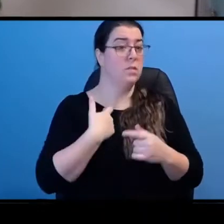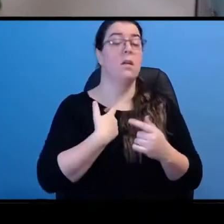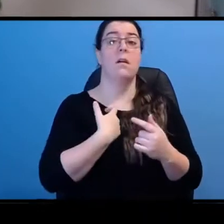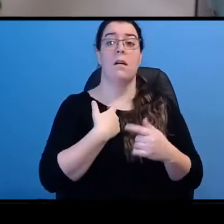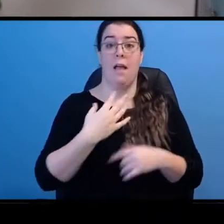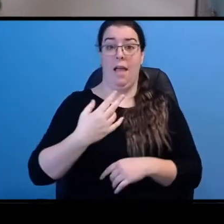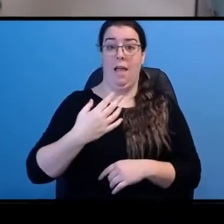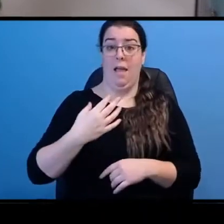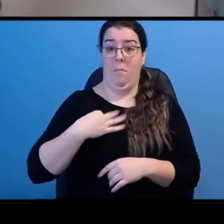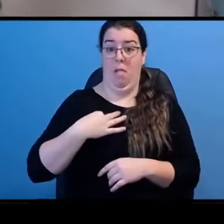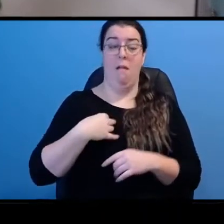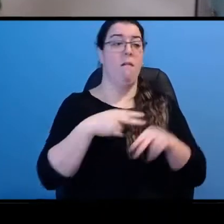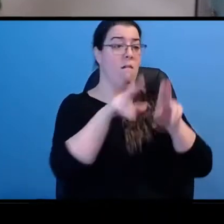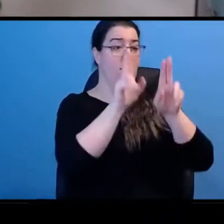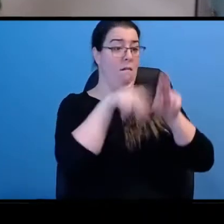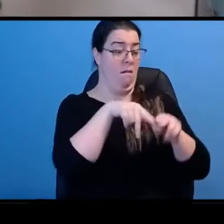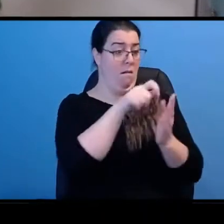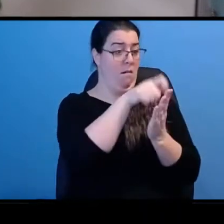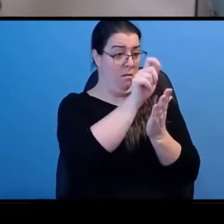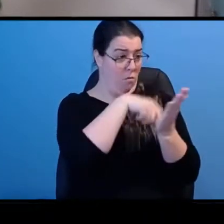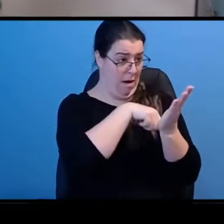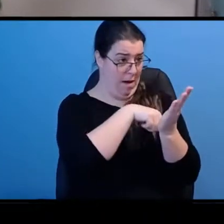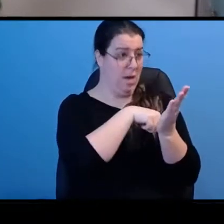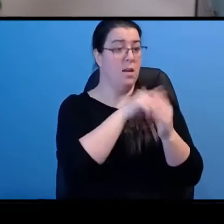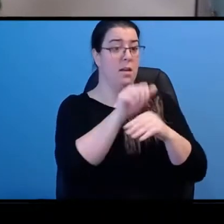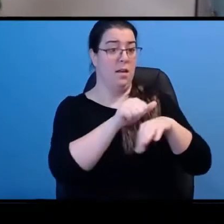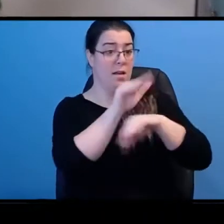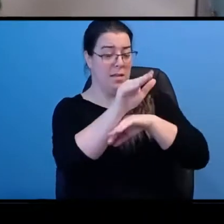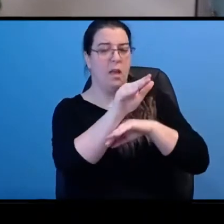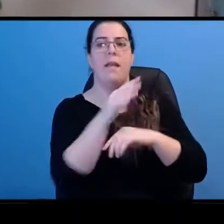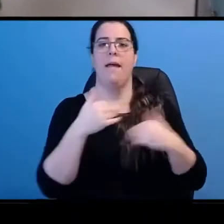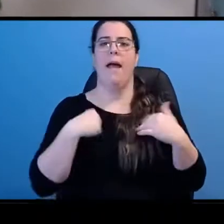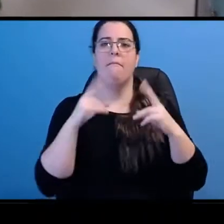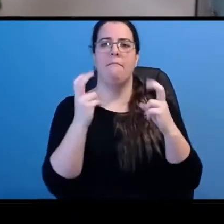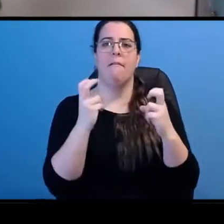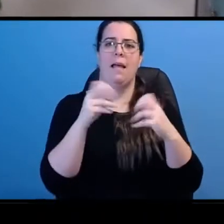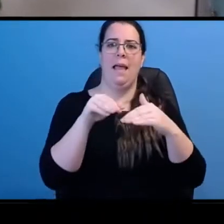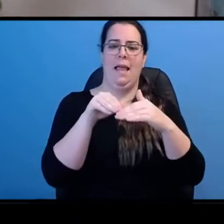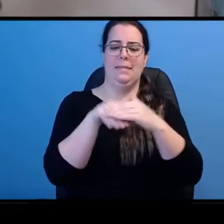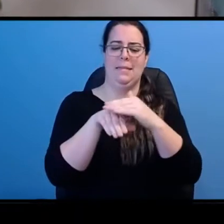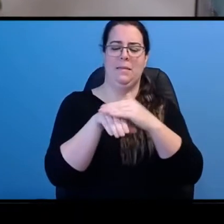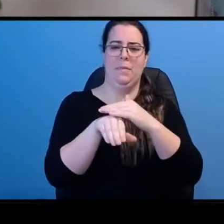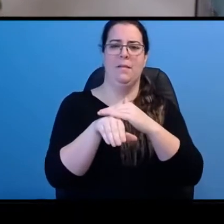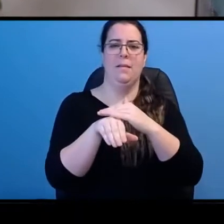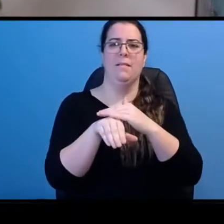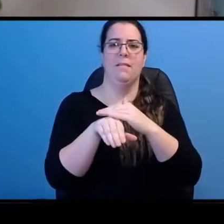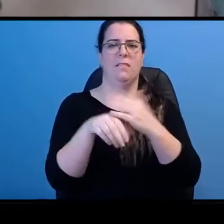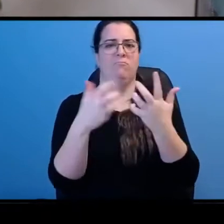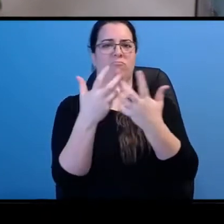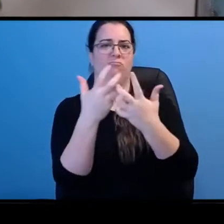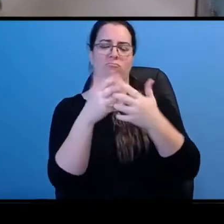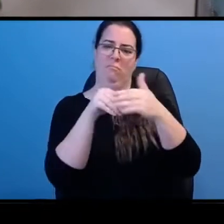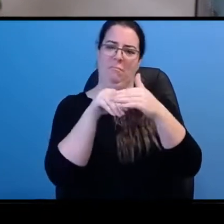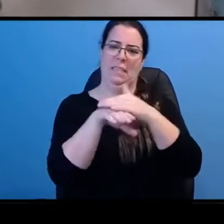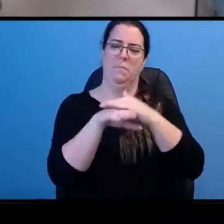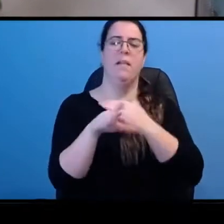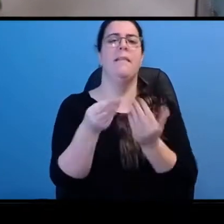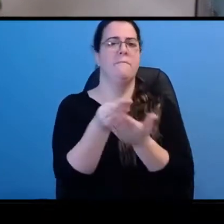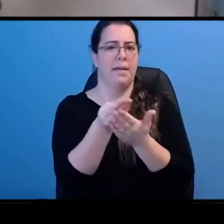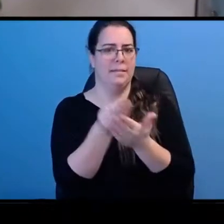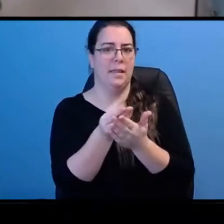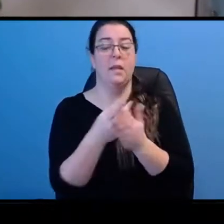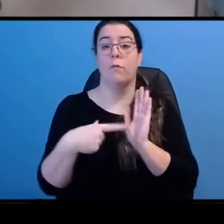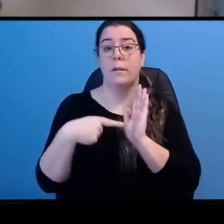apply for some accessibility funding, and that can help you to access services like